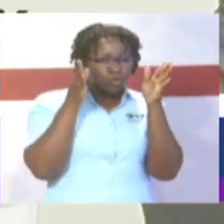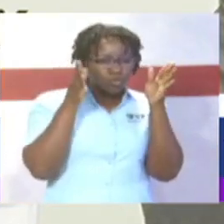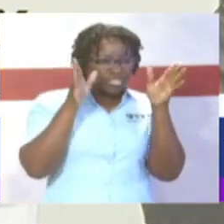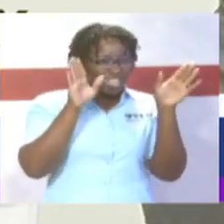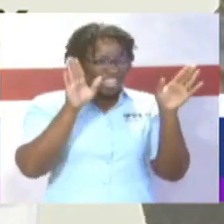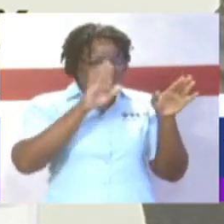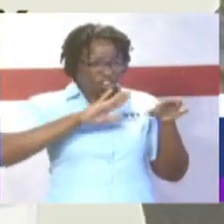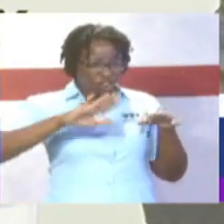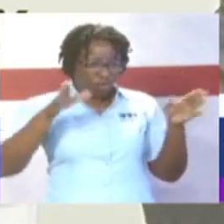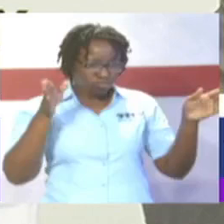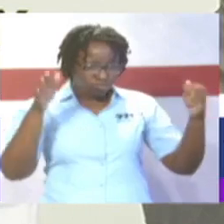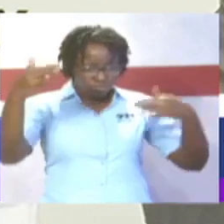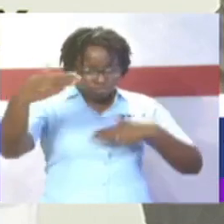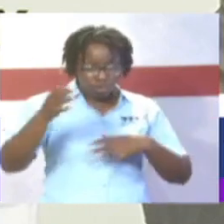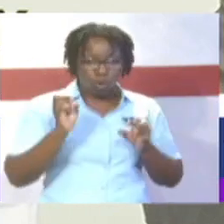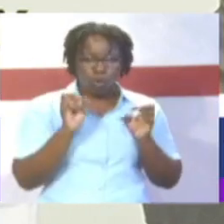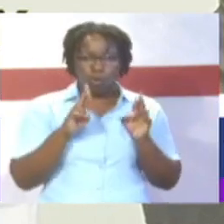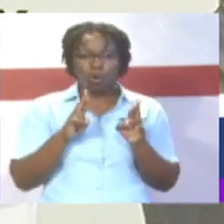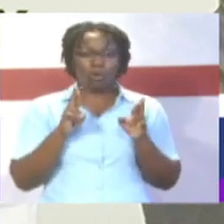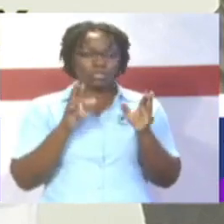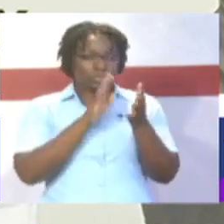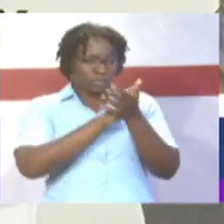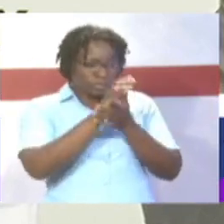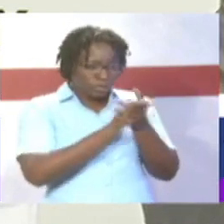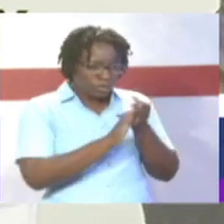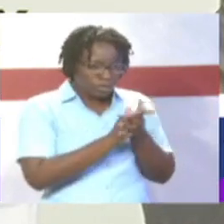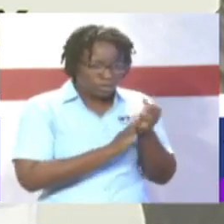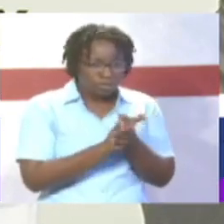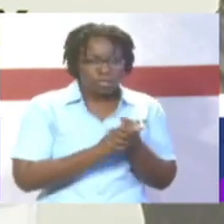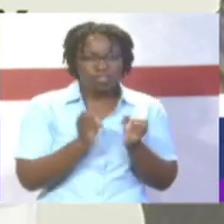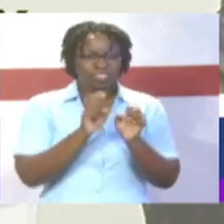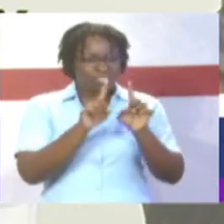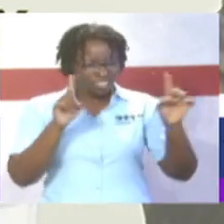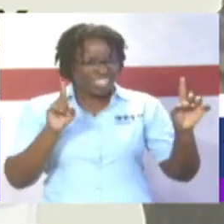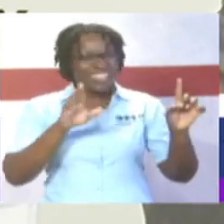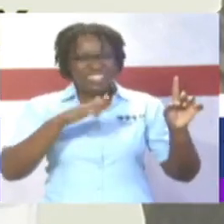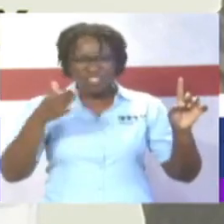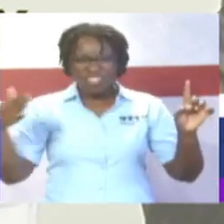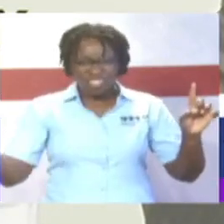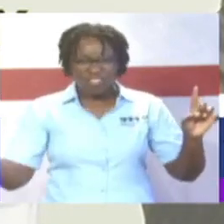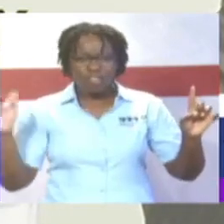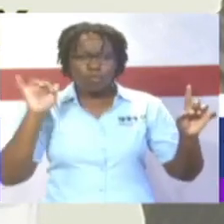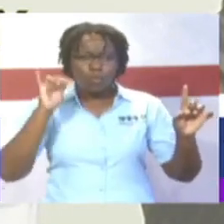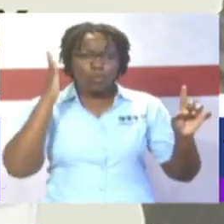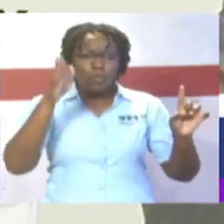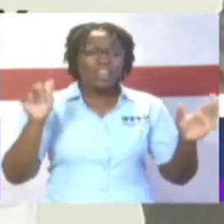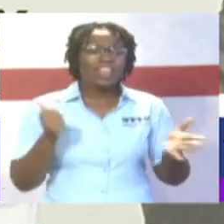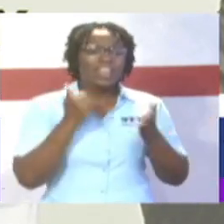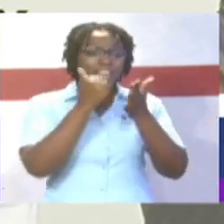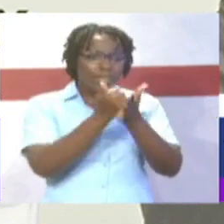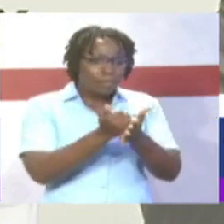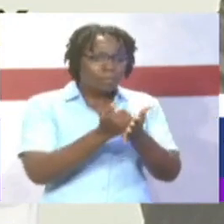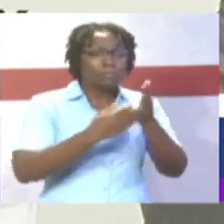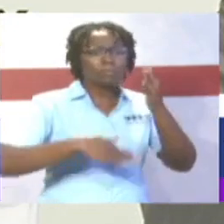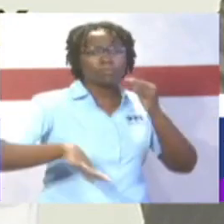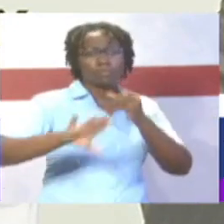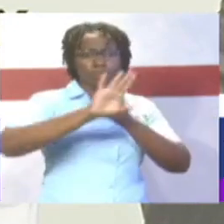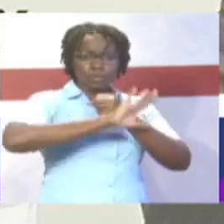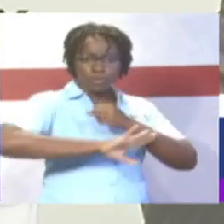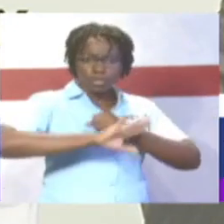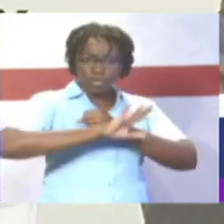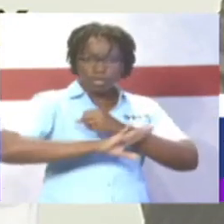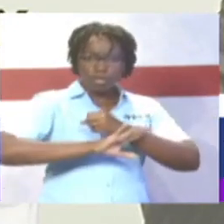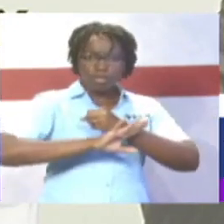That as simple as it sounds, all of those forces together add layers of protection that reduce the